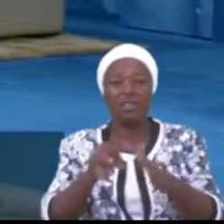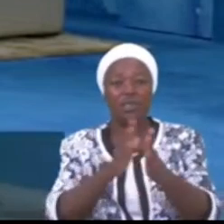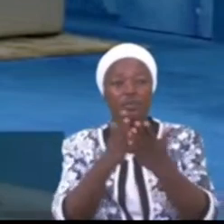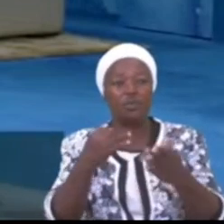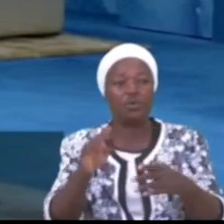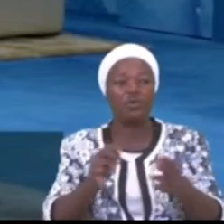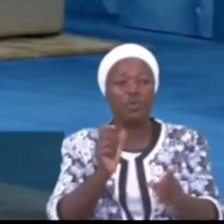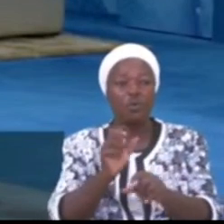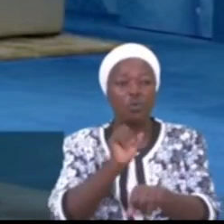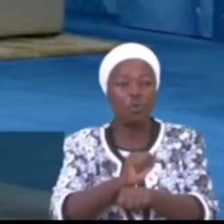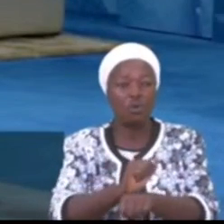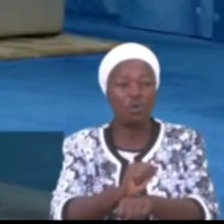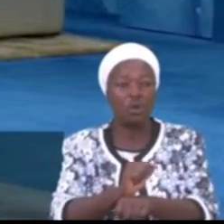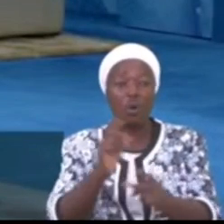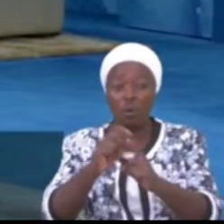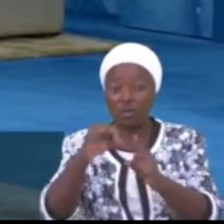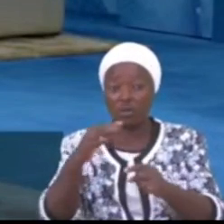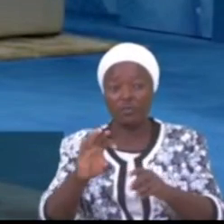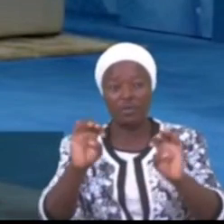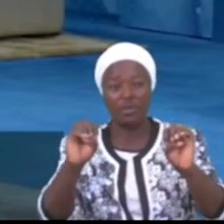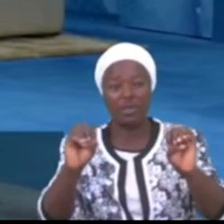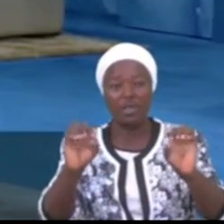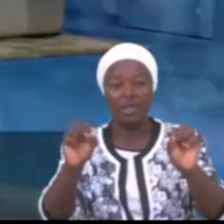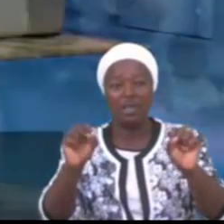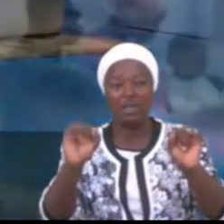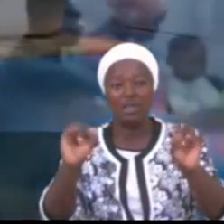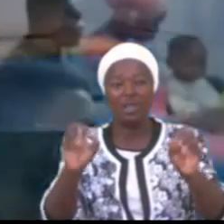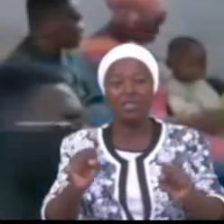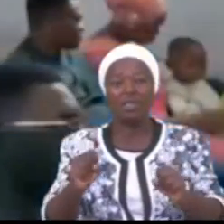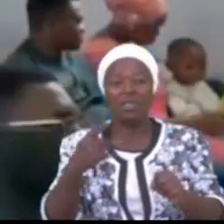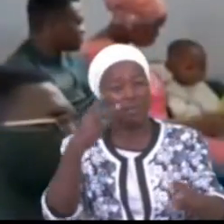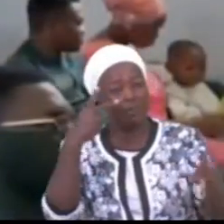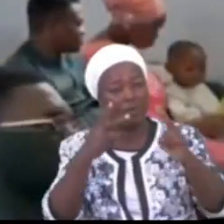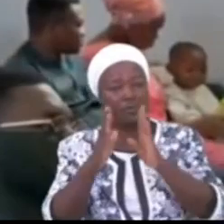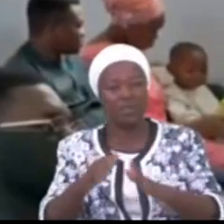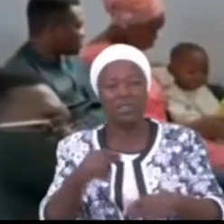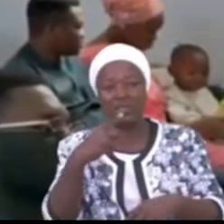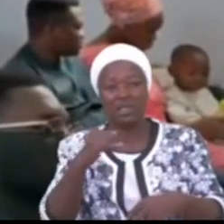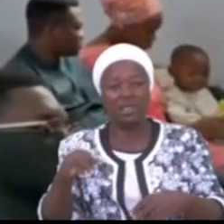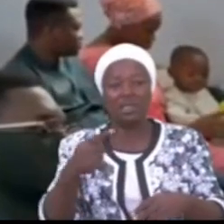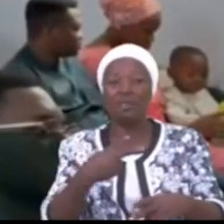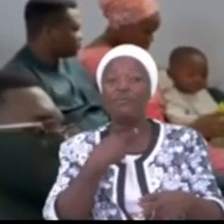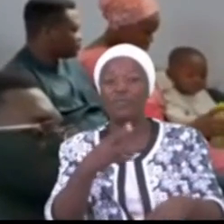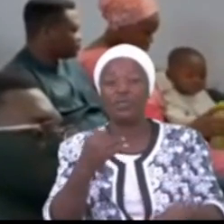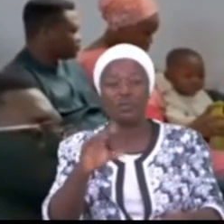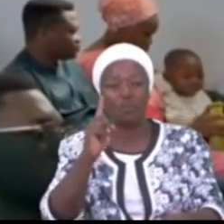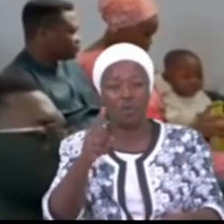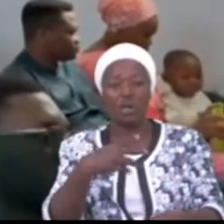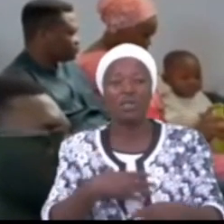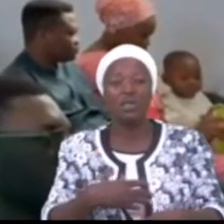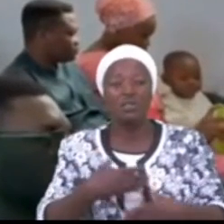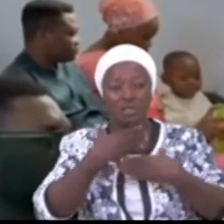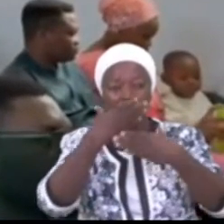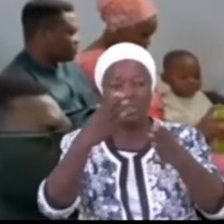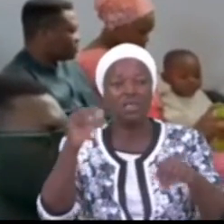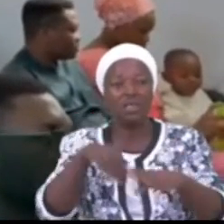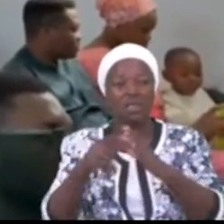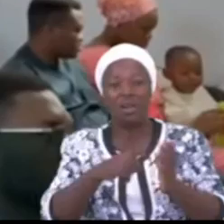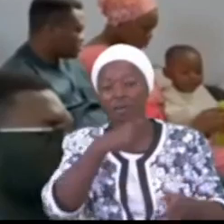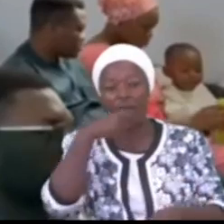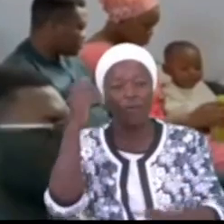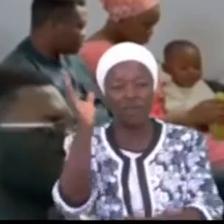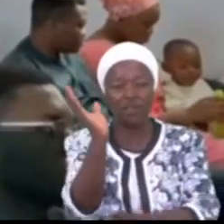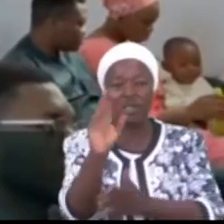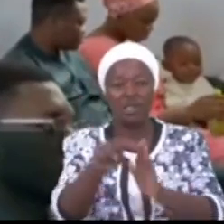words of Isaiah, the prophet, saying, the voice of one crying in the wilderness,